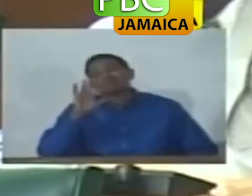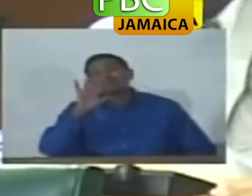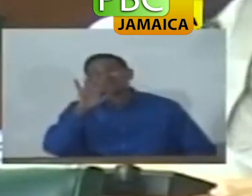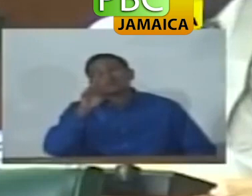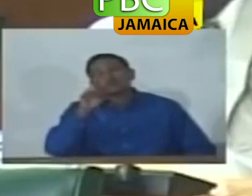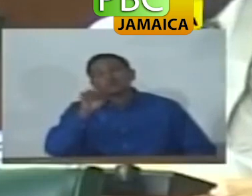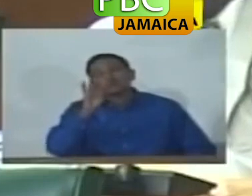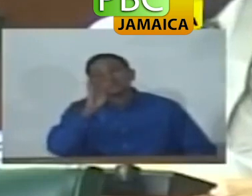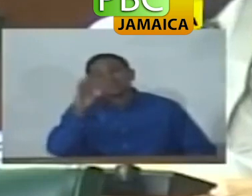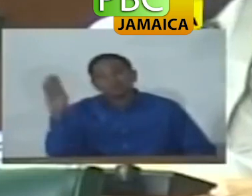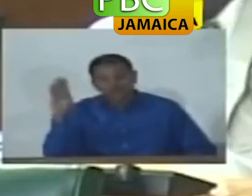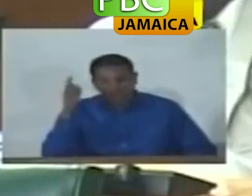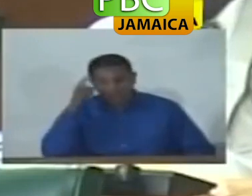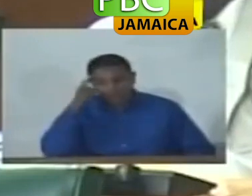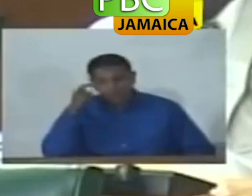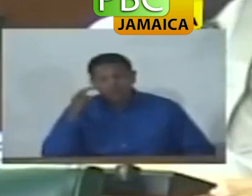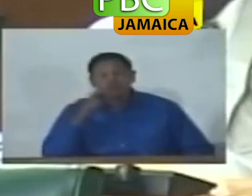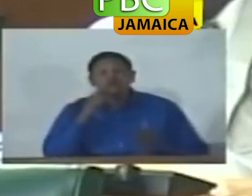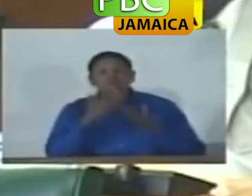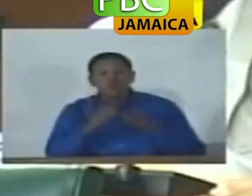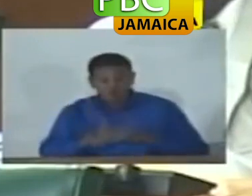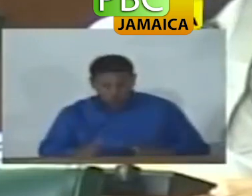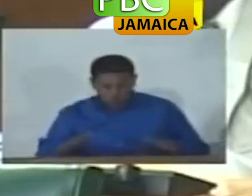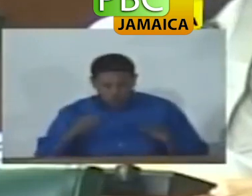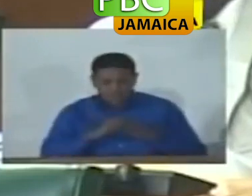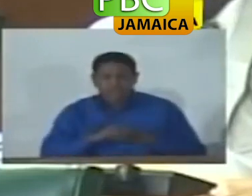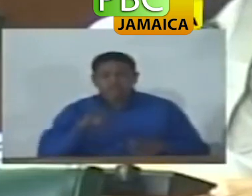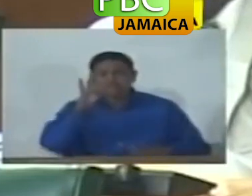$852.7 billion, broken down into